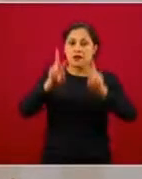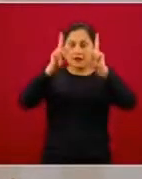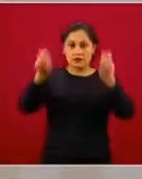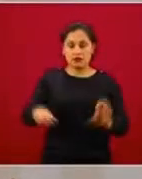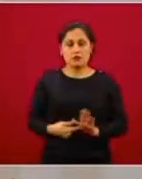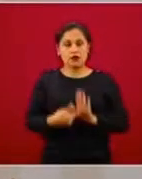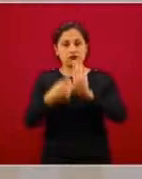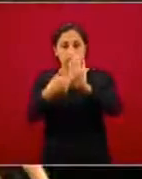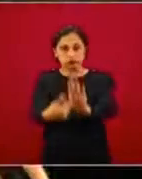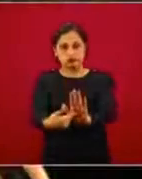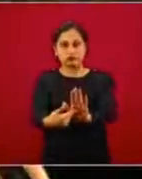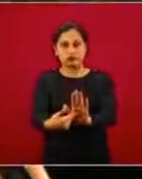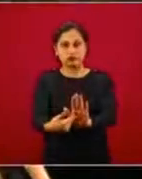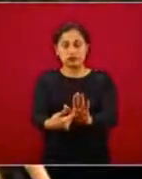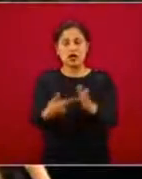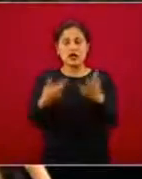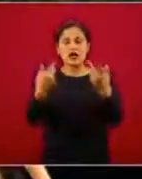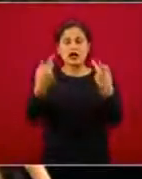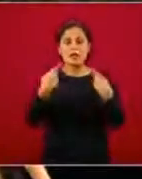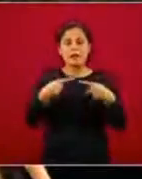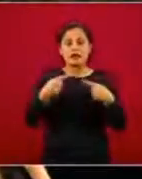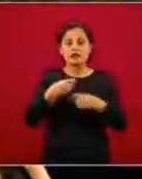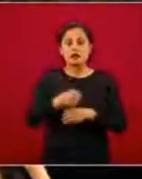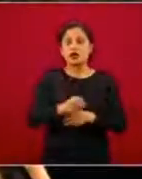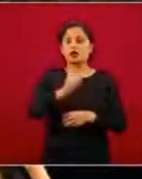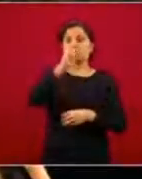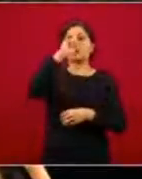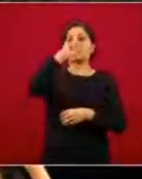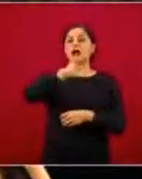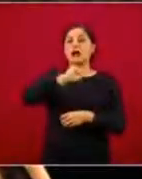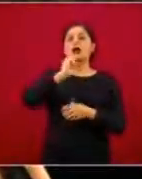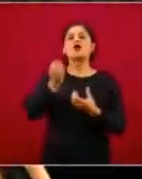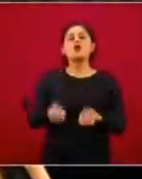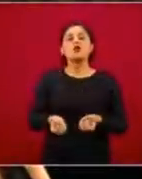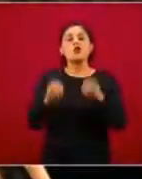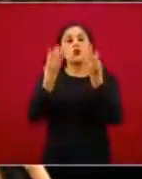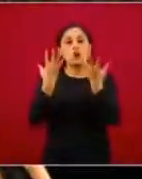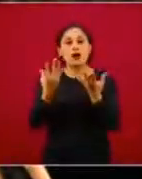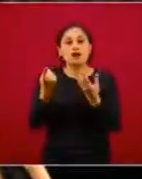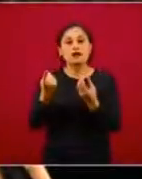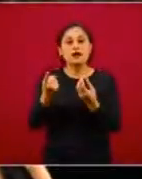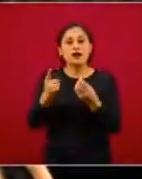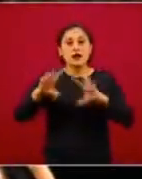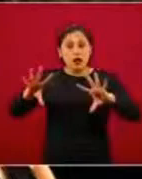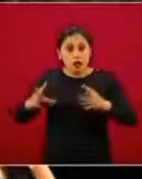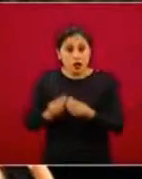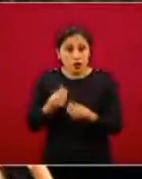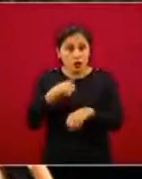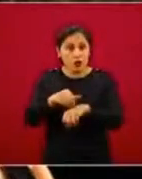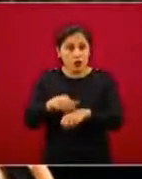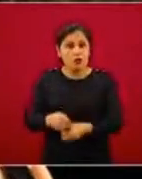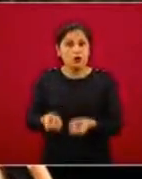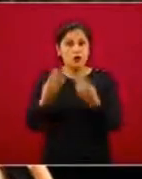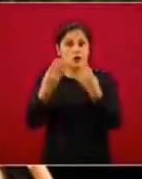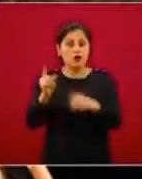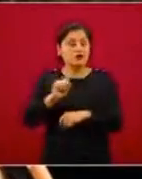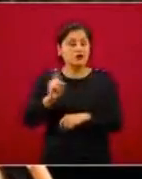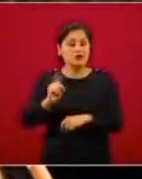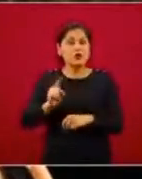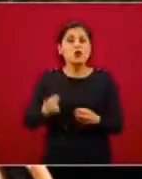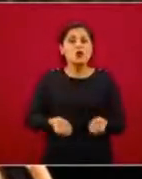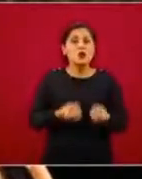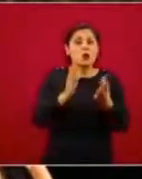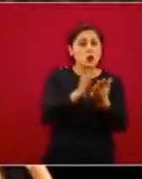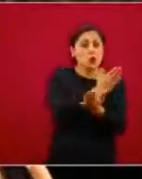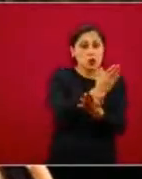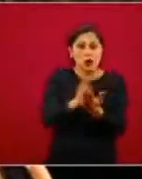up again, because we'd also like to know how many people who have been intubated. Could you give us a total number of people who